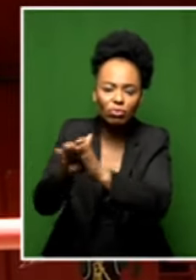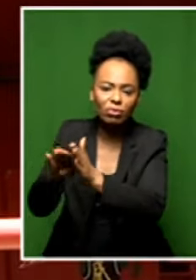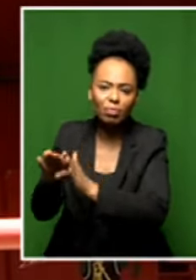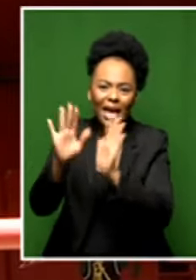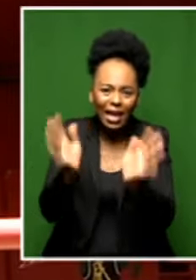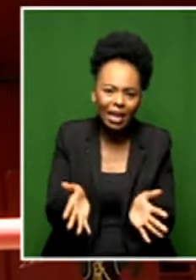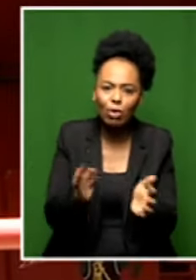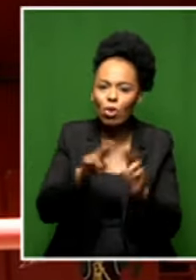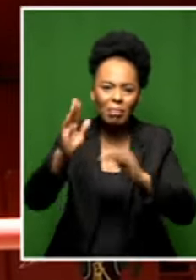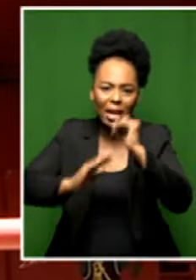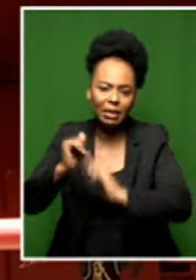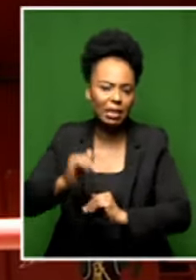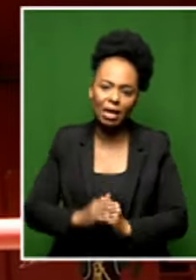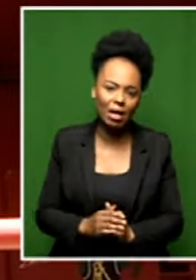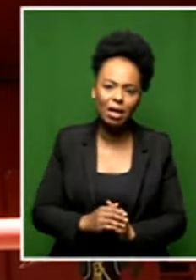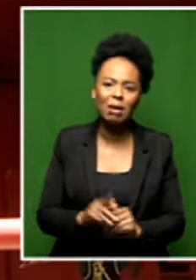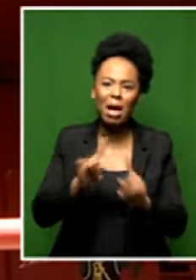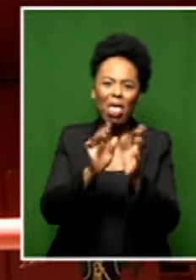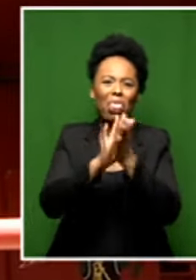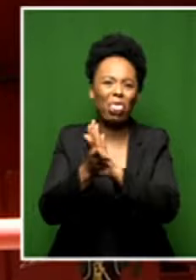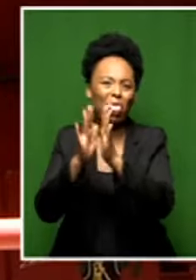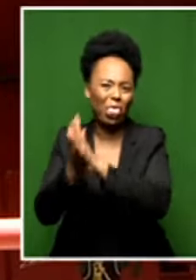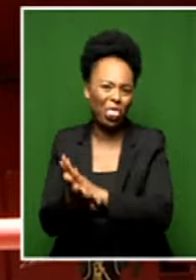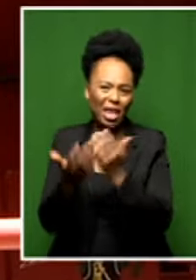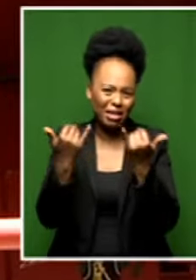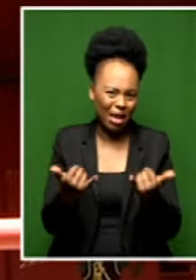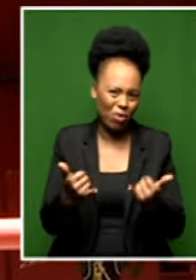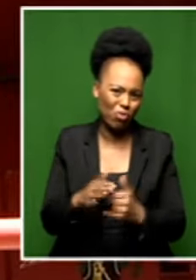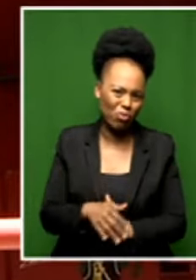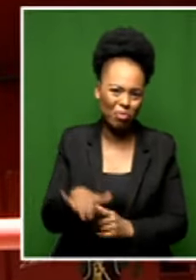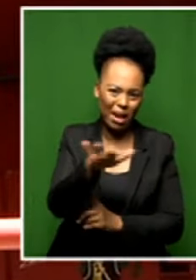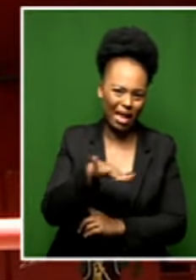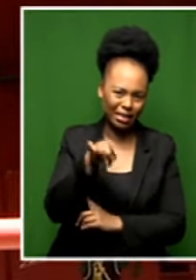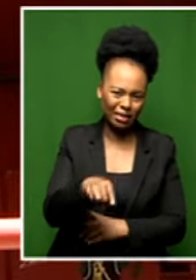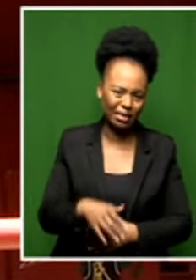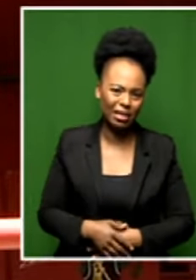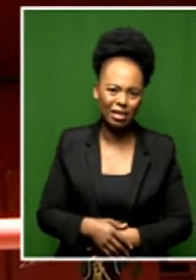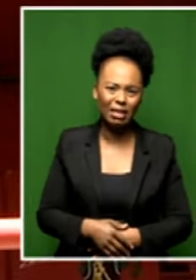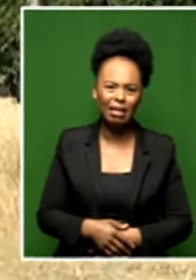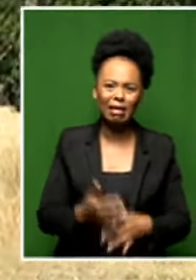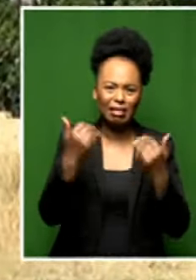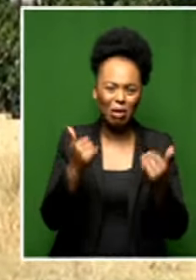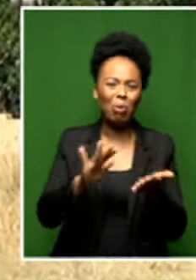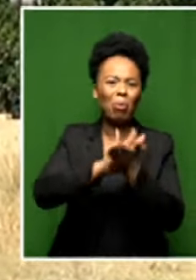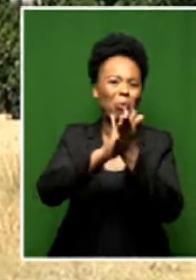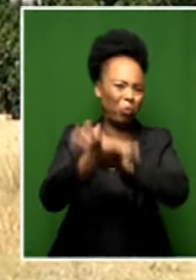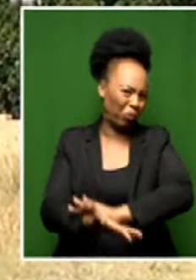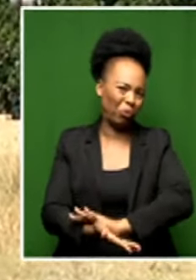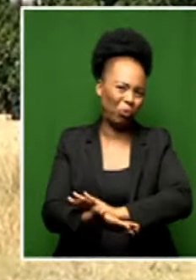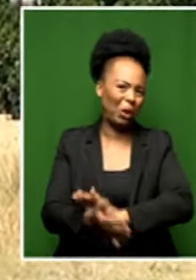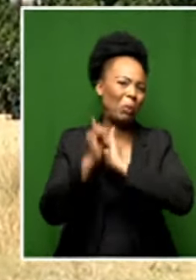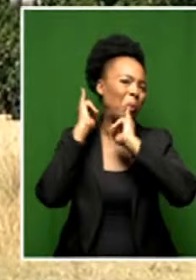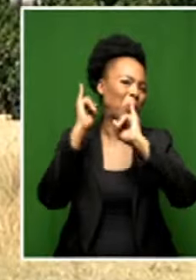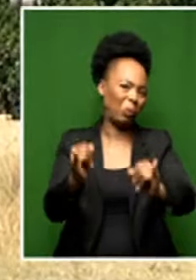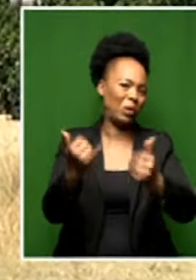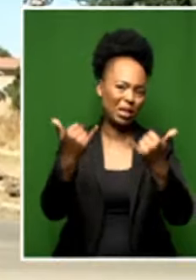ignoring. It has dilapidated, Blake is rotten to the core. He further said the